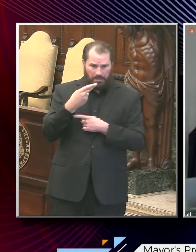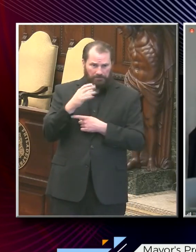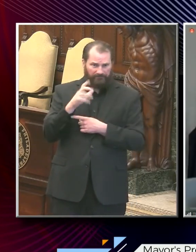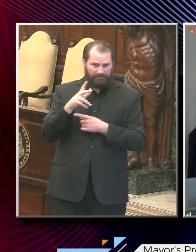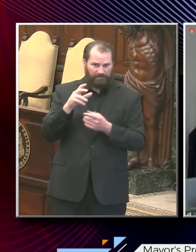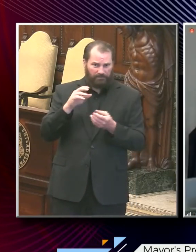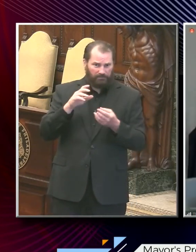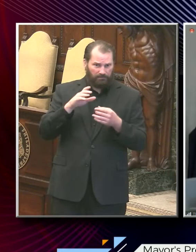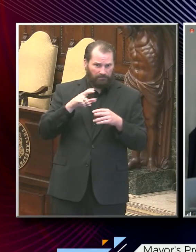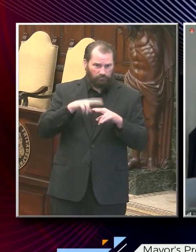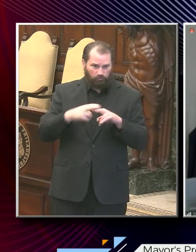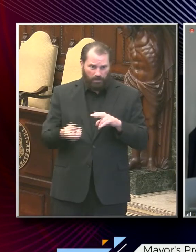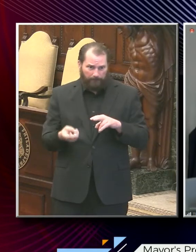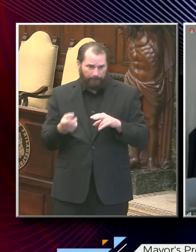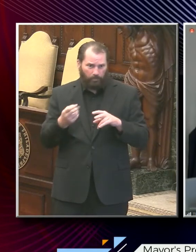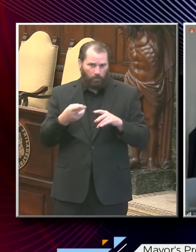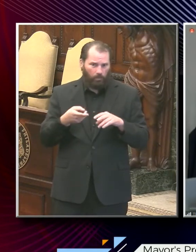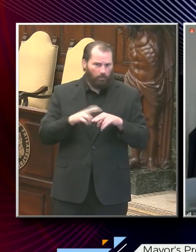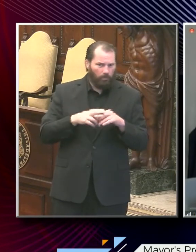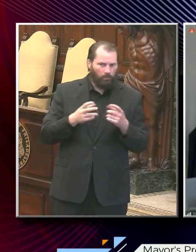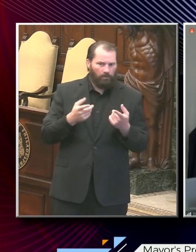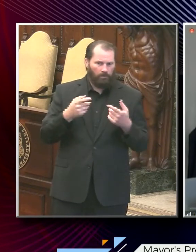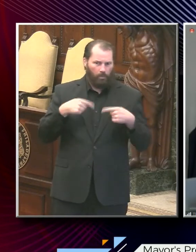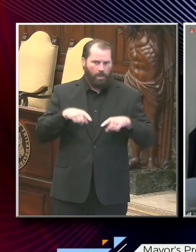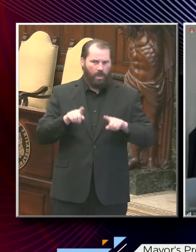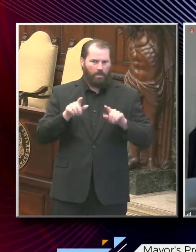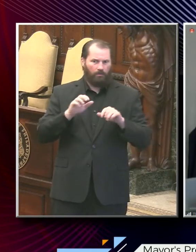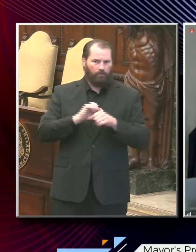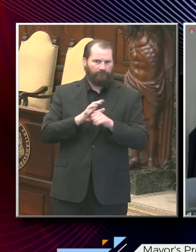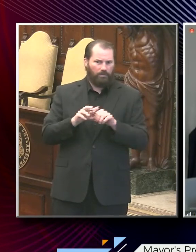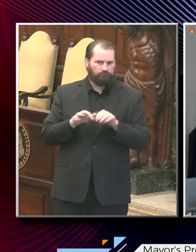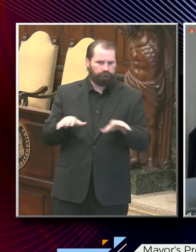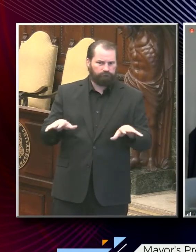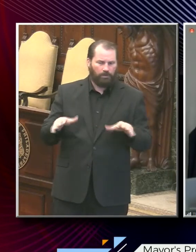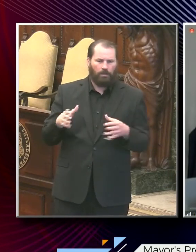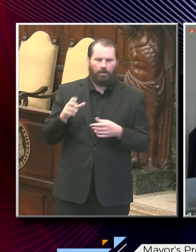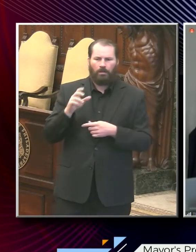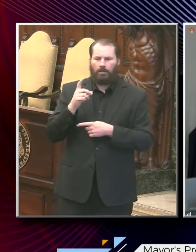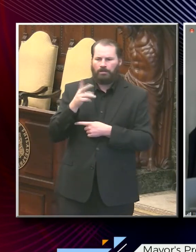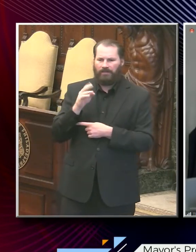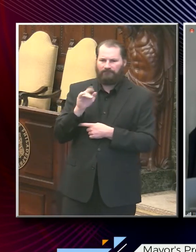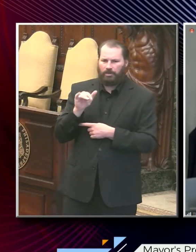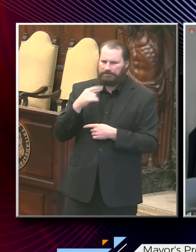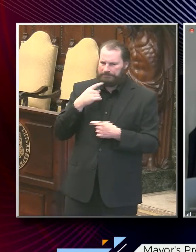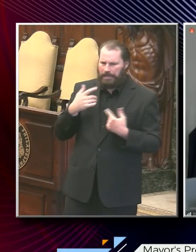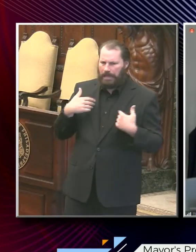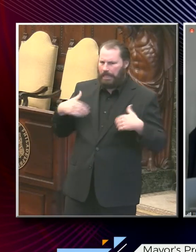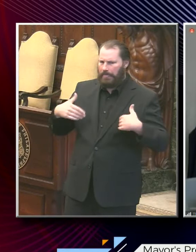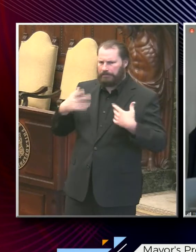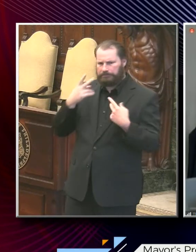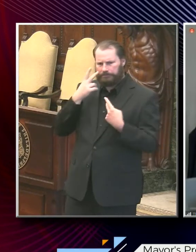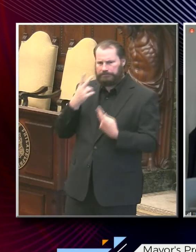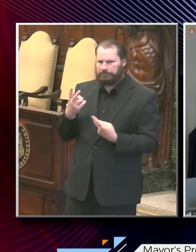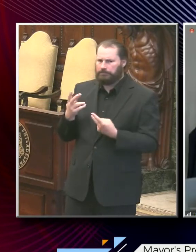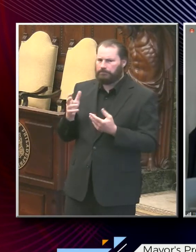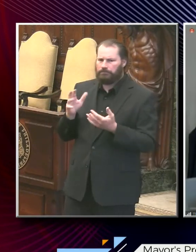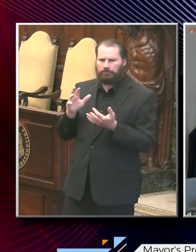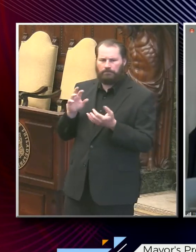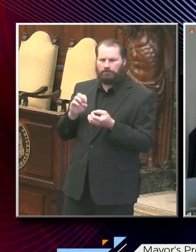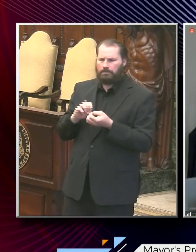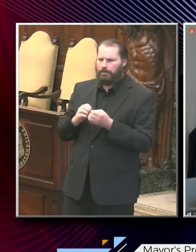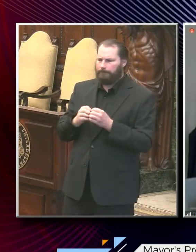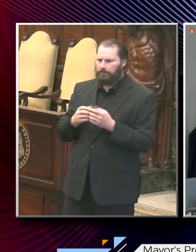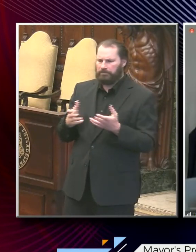I have not seen those numbers. We can look at it and get back to you. I would not be surprised if there has been a decrease because many places are not